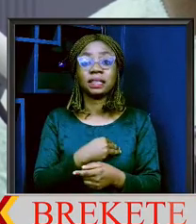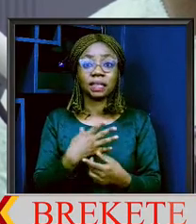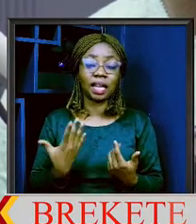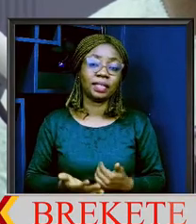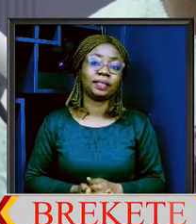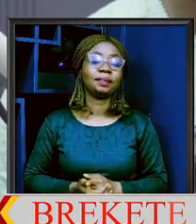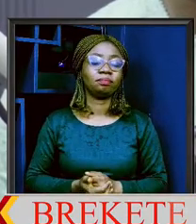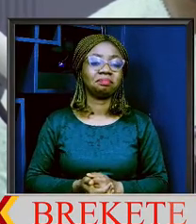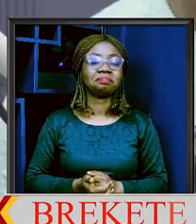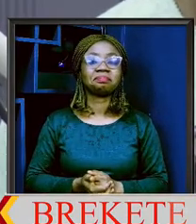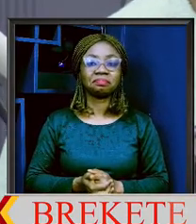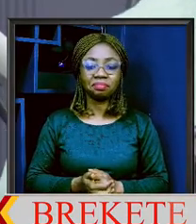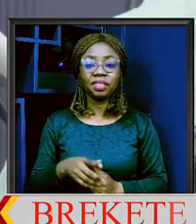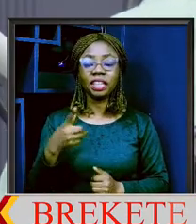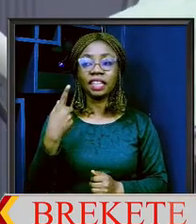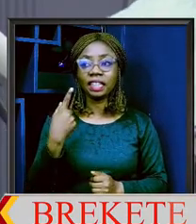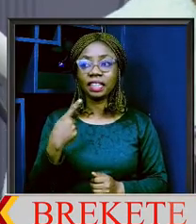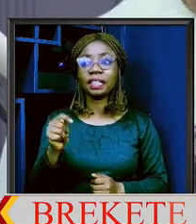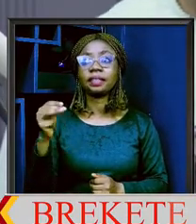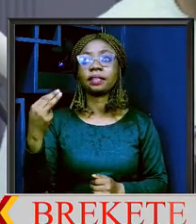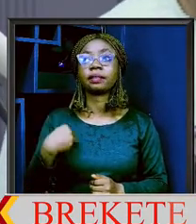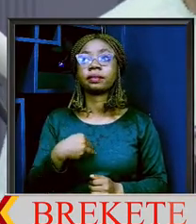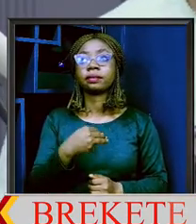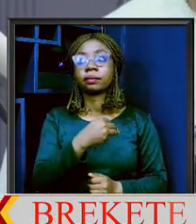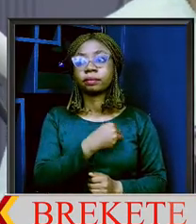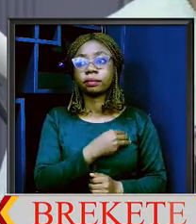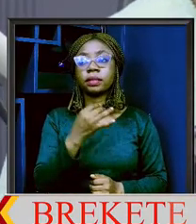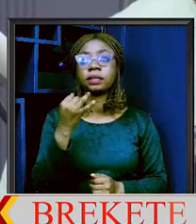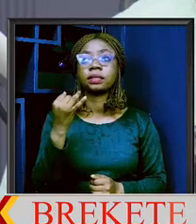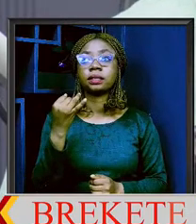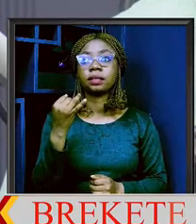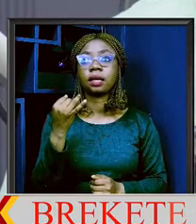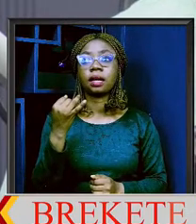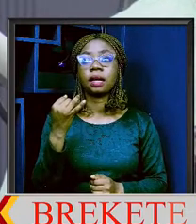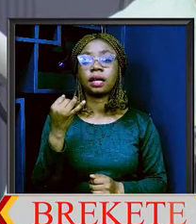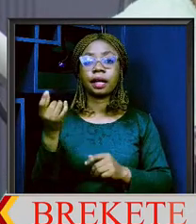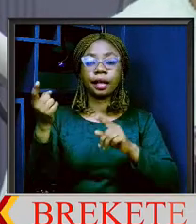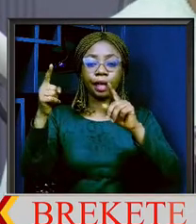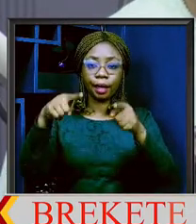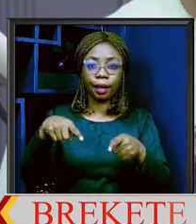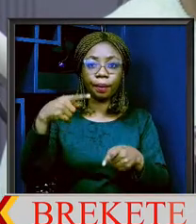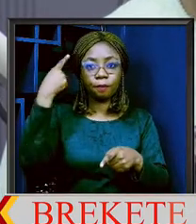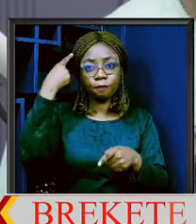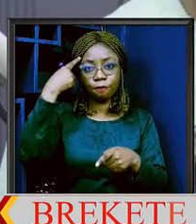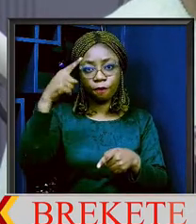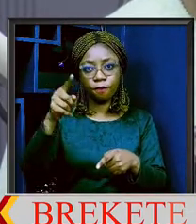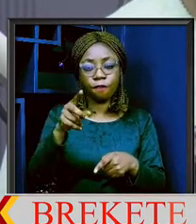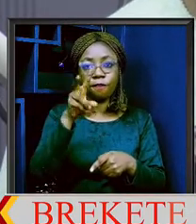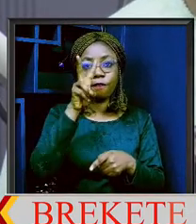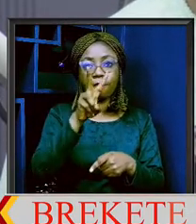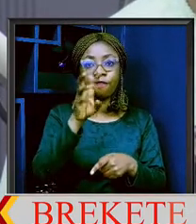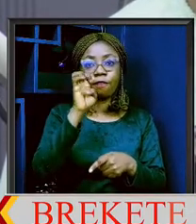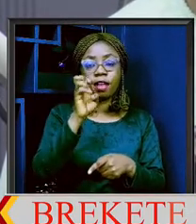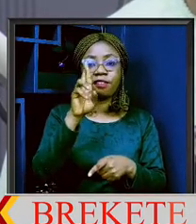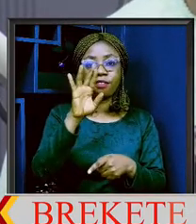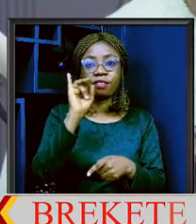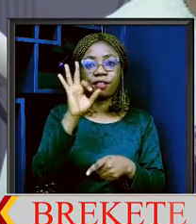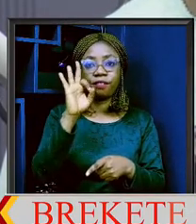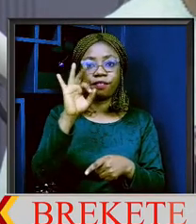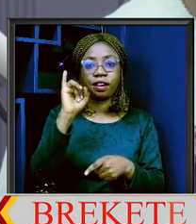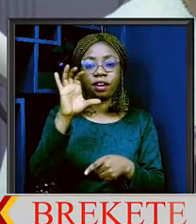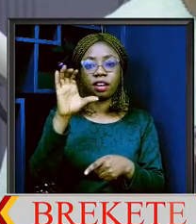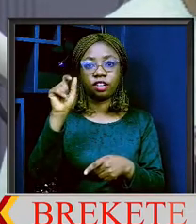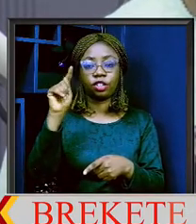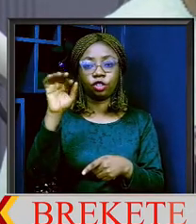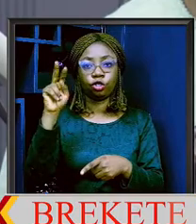minister then the minister they came for verification